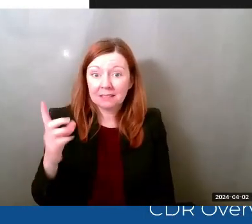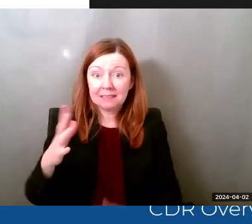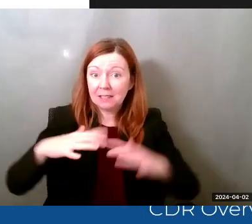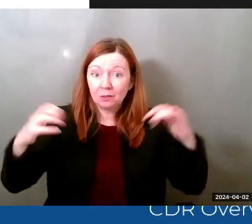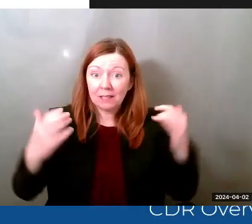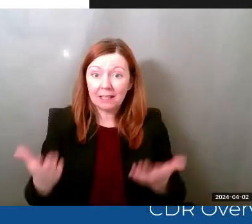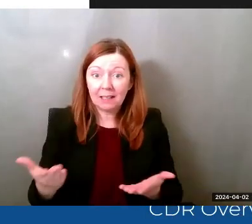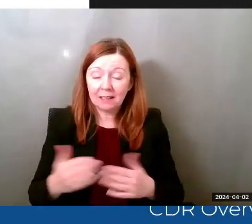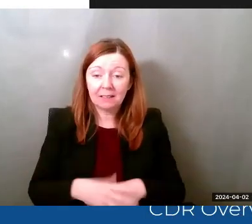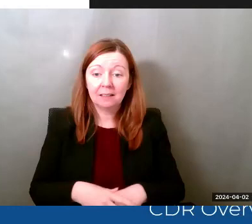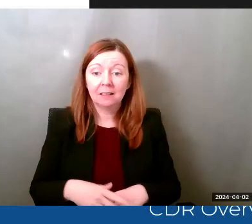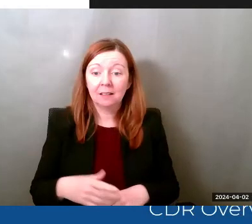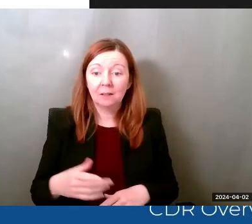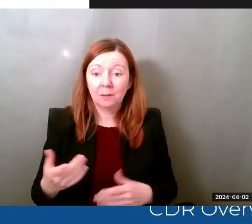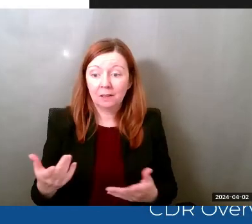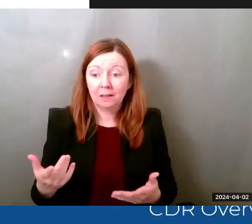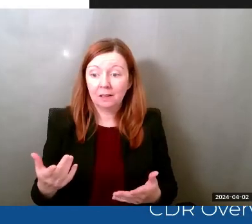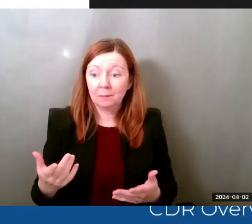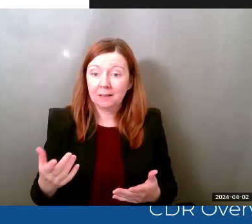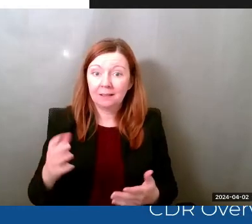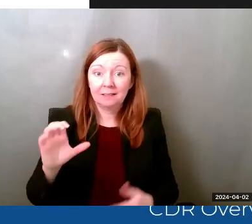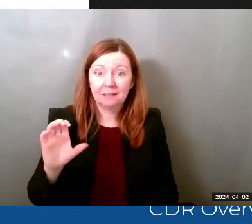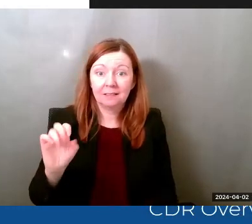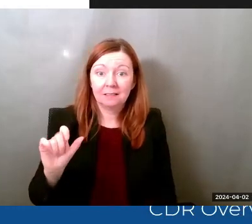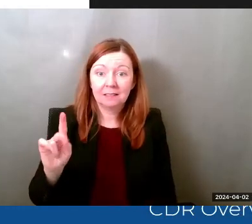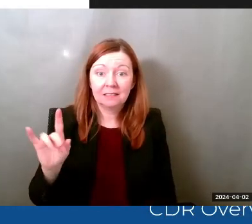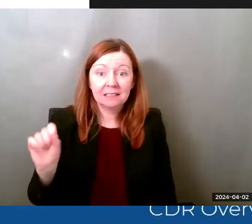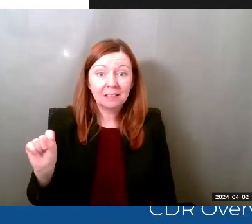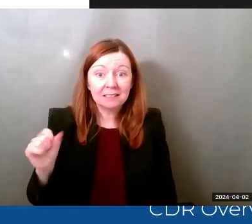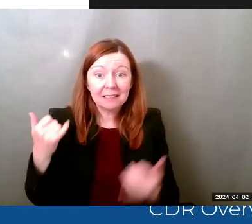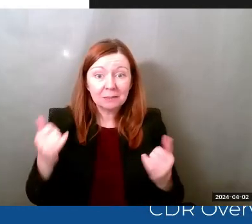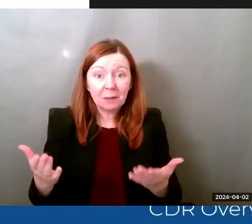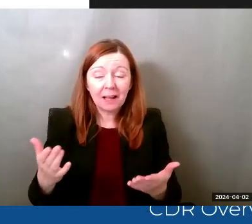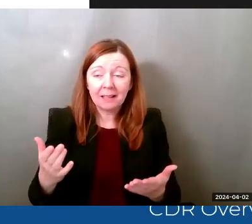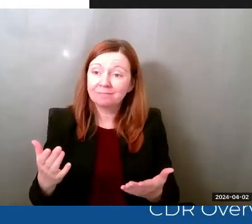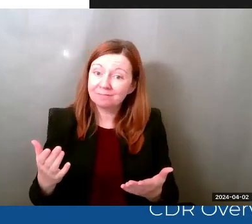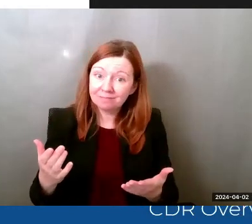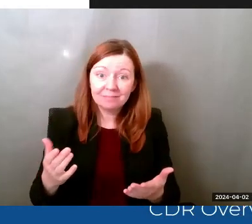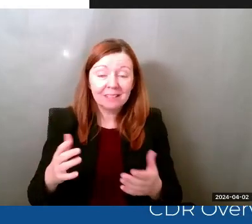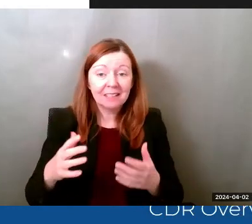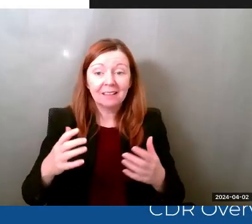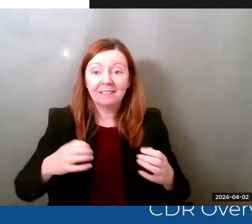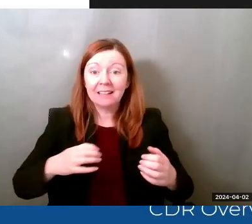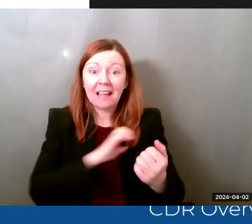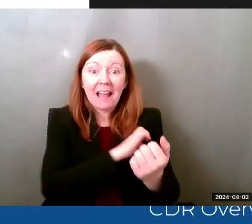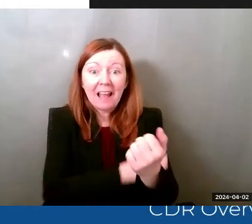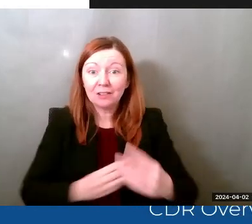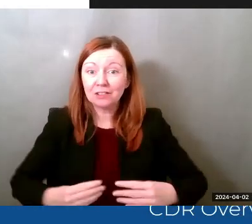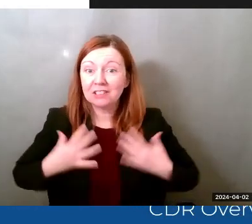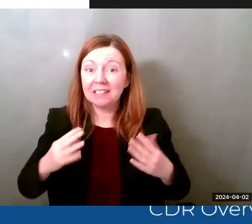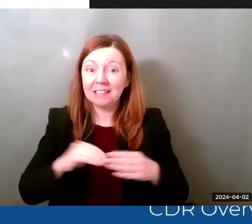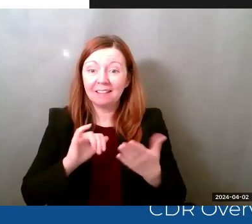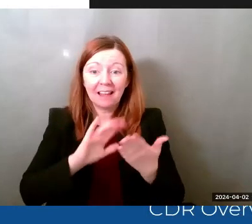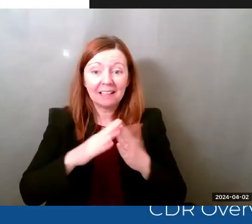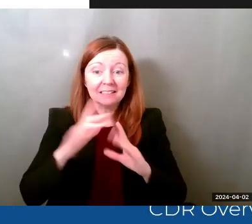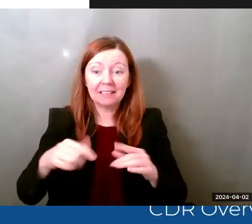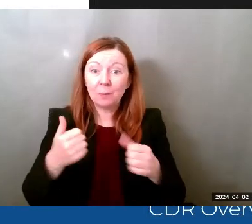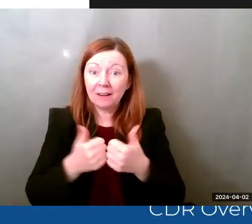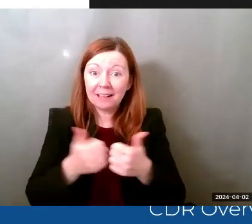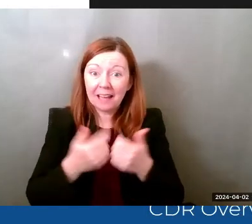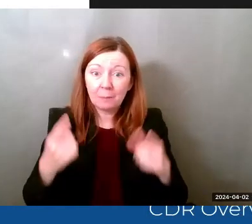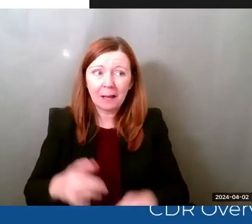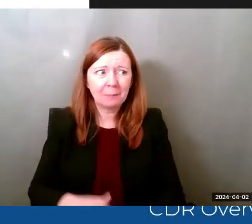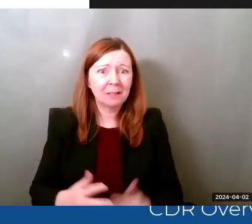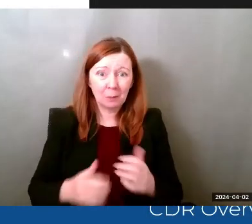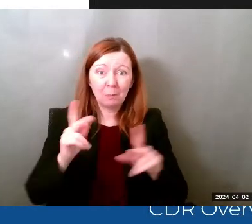Arena where the Celtics play. And I'll tell you what, the energy in that city when there's a game, most people